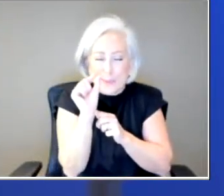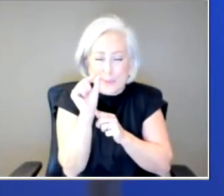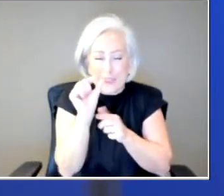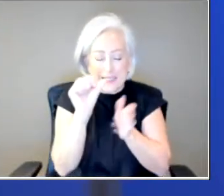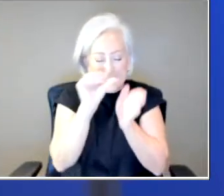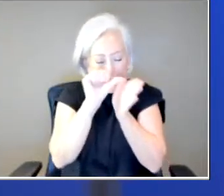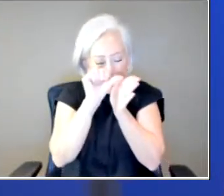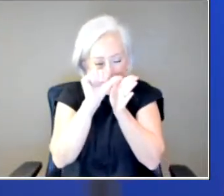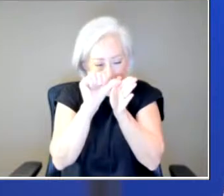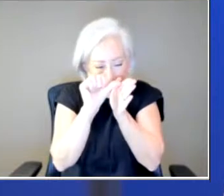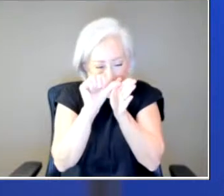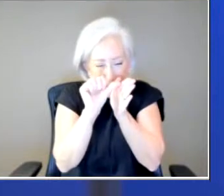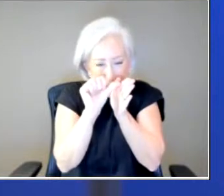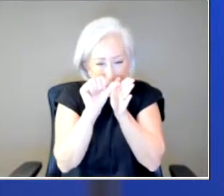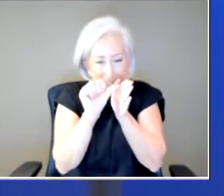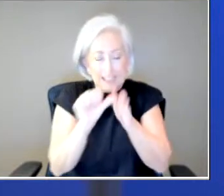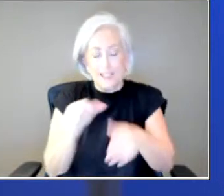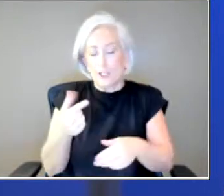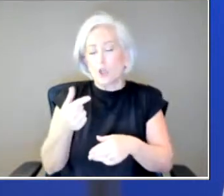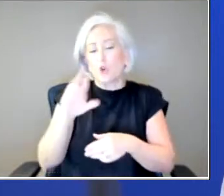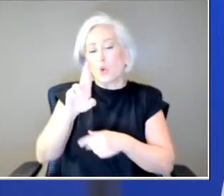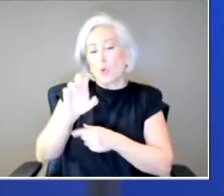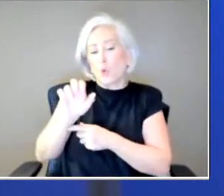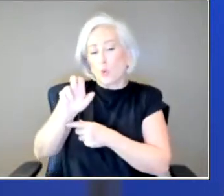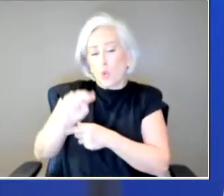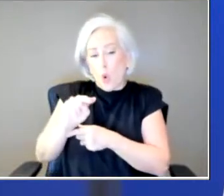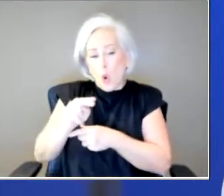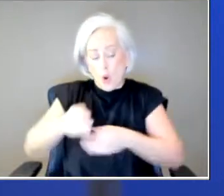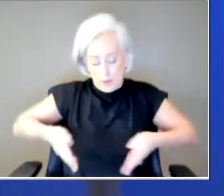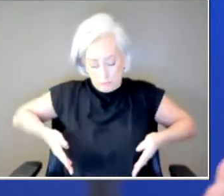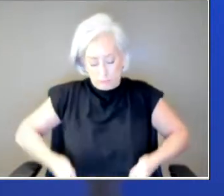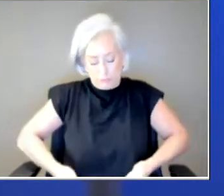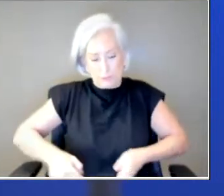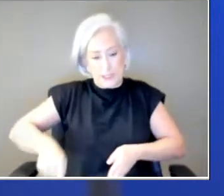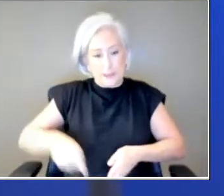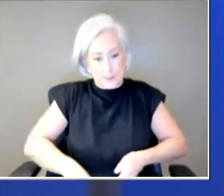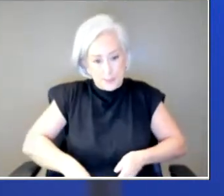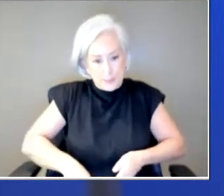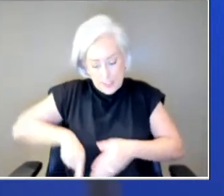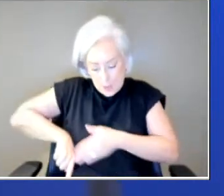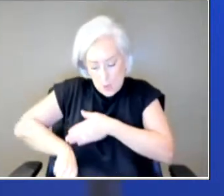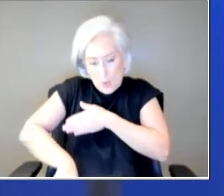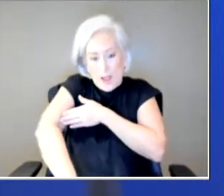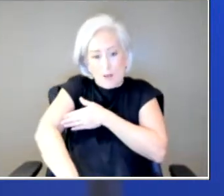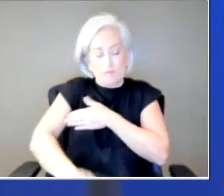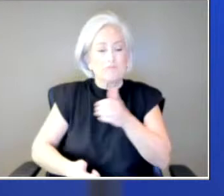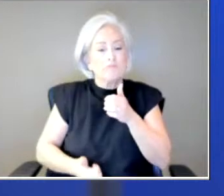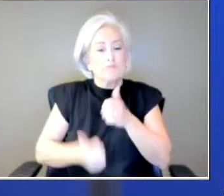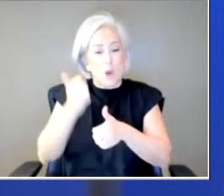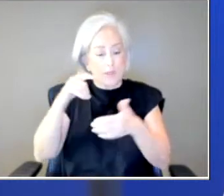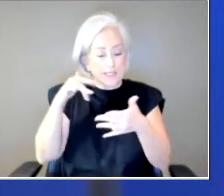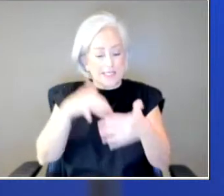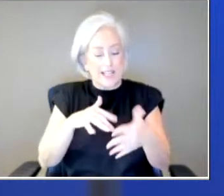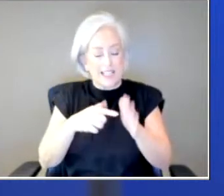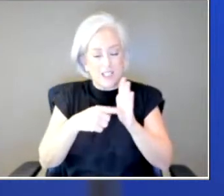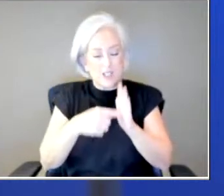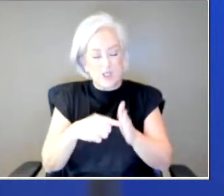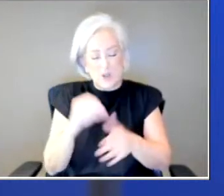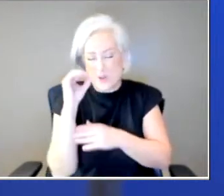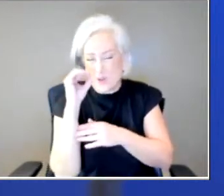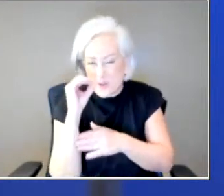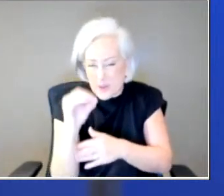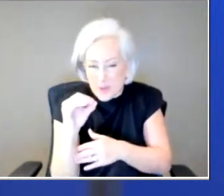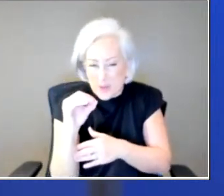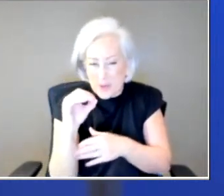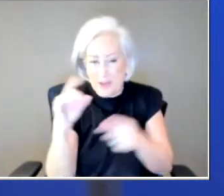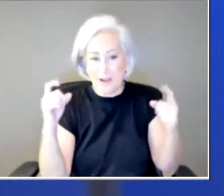groin. Most of our studies show 0 major complications. Minor complications are also very, very rare,